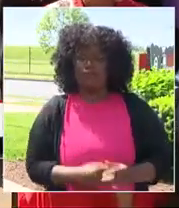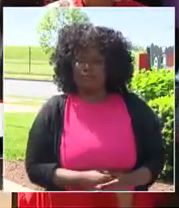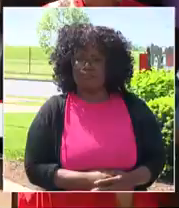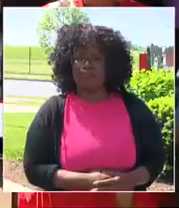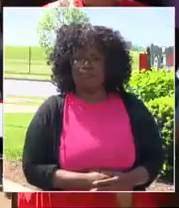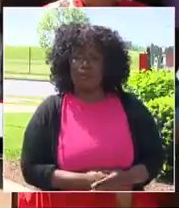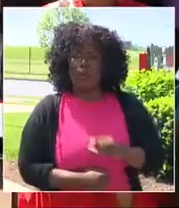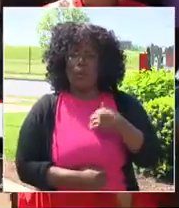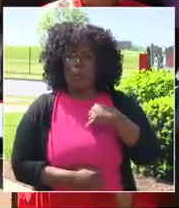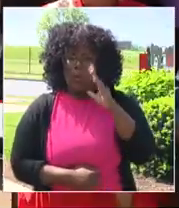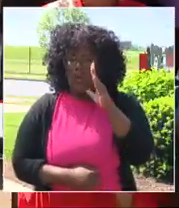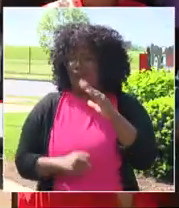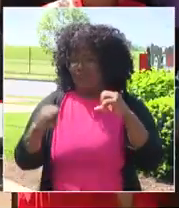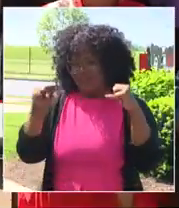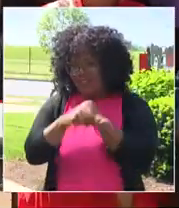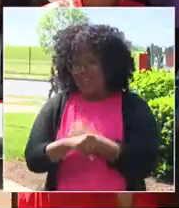district.